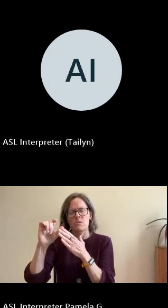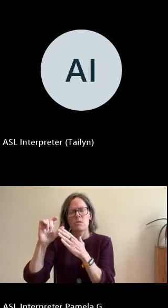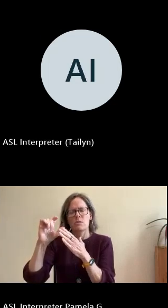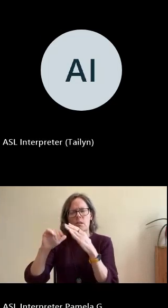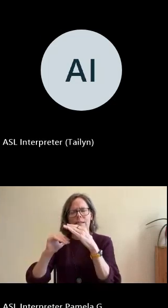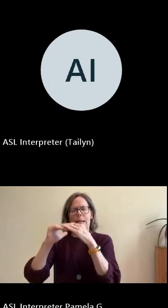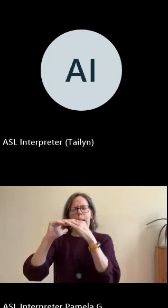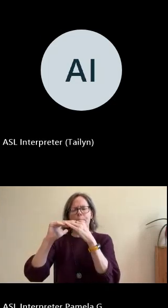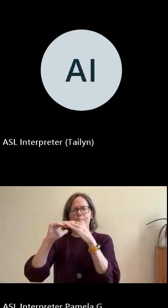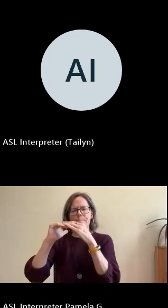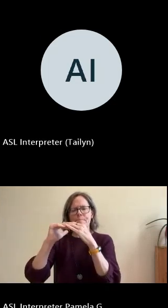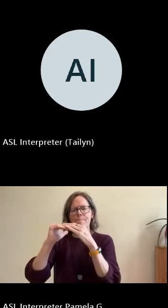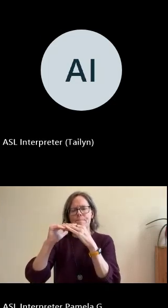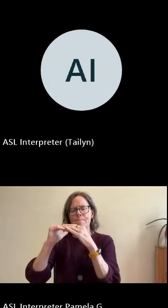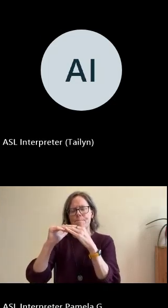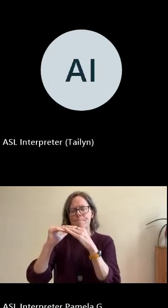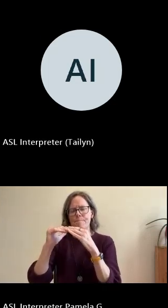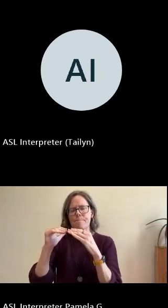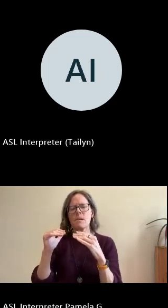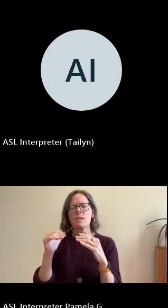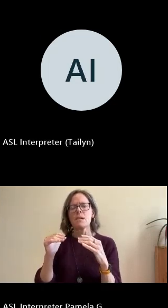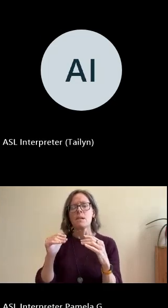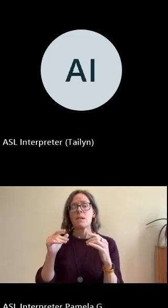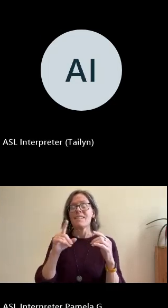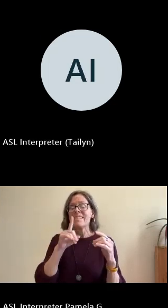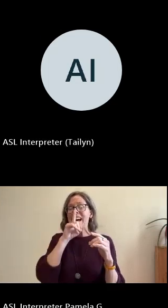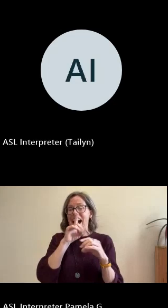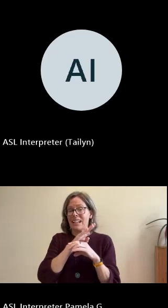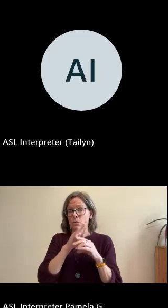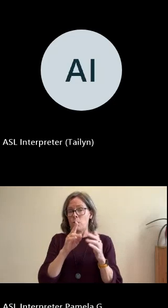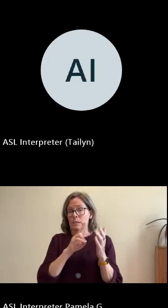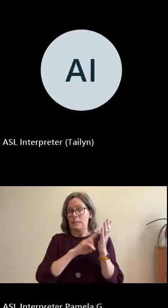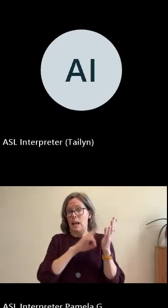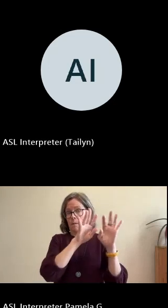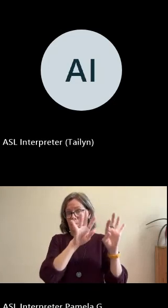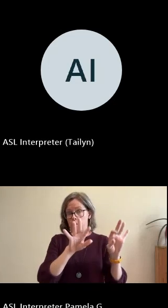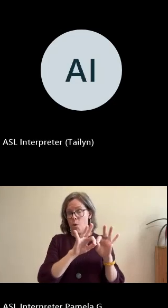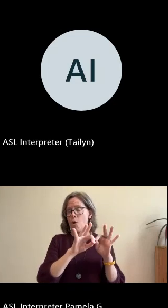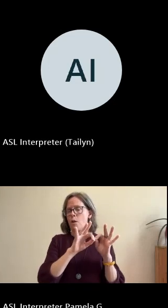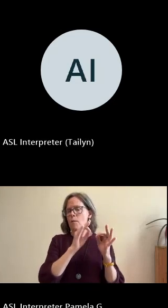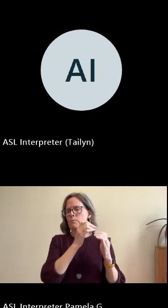in. But the actual sign up form starts at section A.